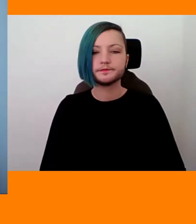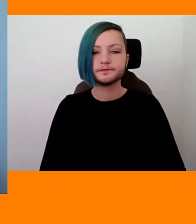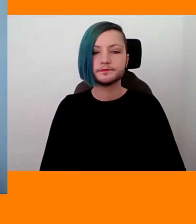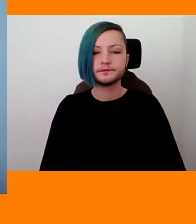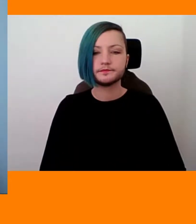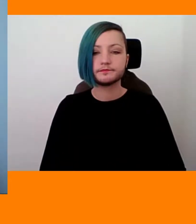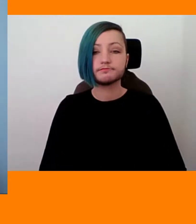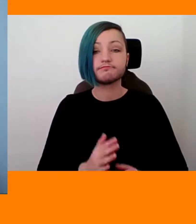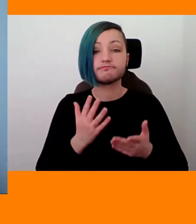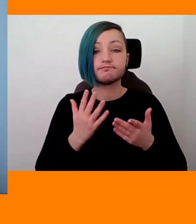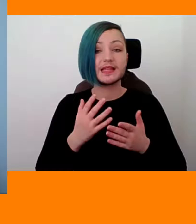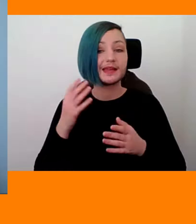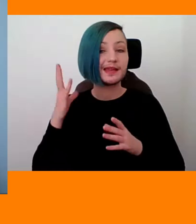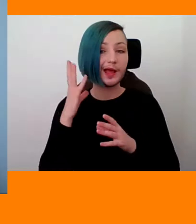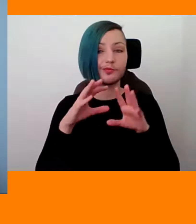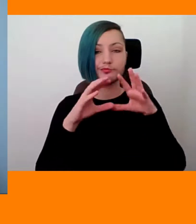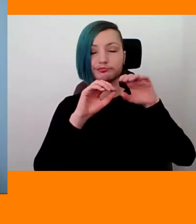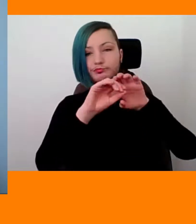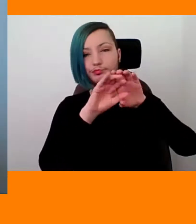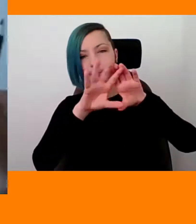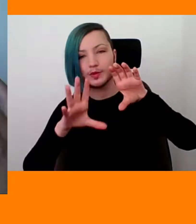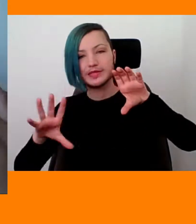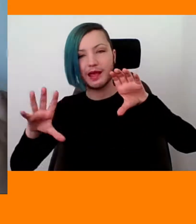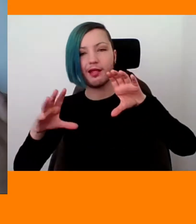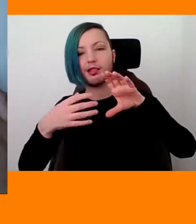Now we're going to move back onto the ponytail.